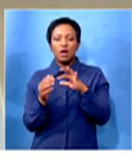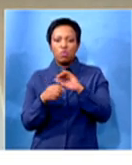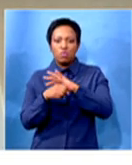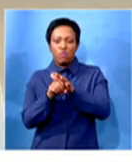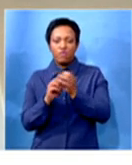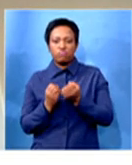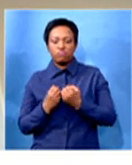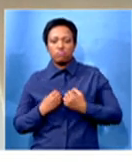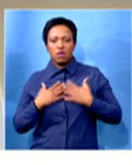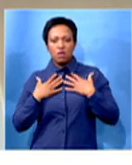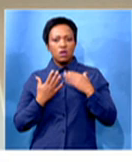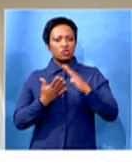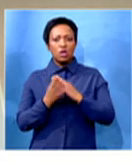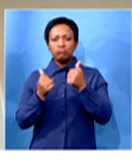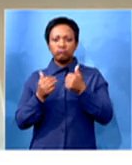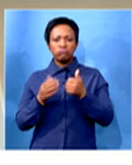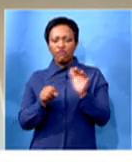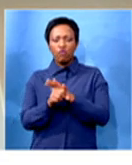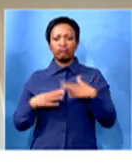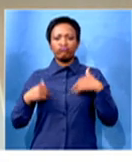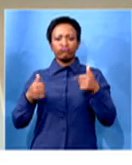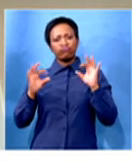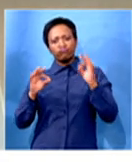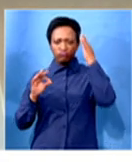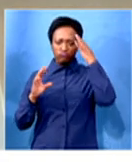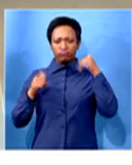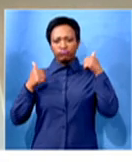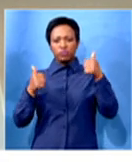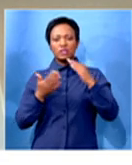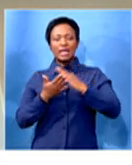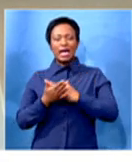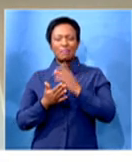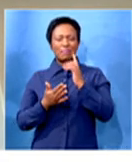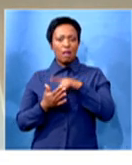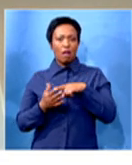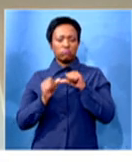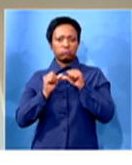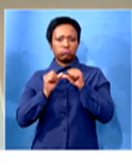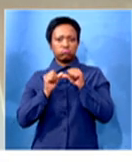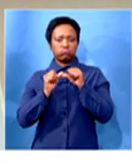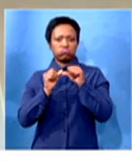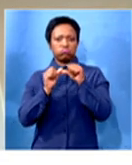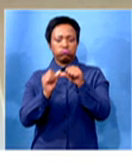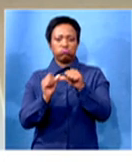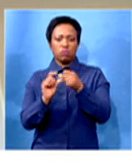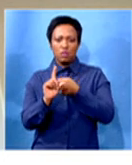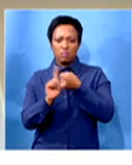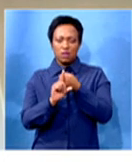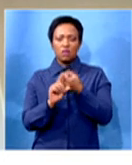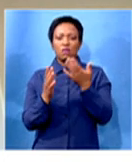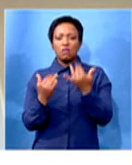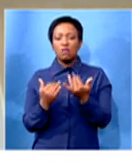people recover entirely immediately, and others are having this long-term impact. And then finally, those individuals who've obviously been